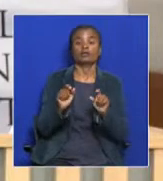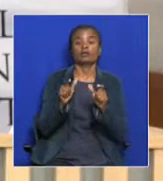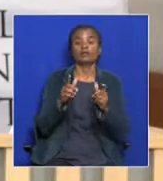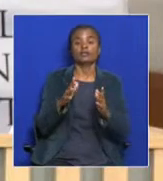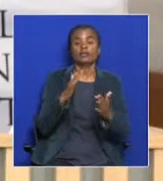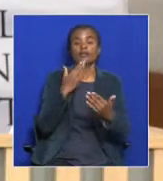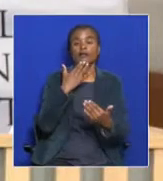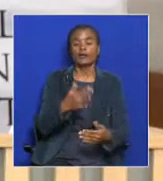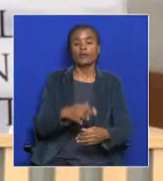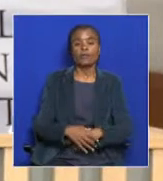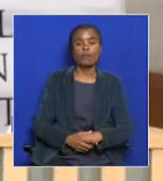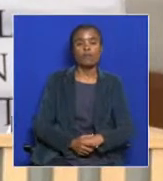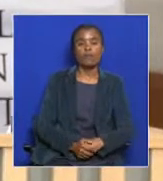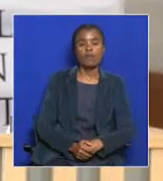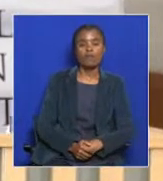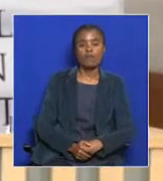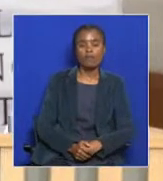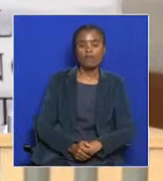Now,